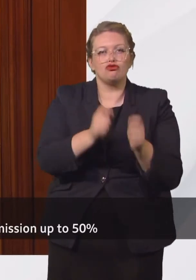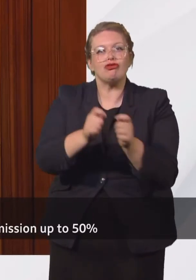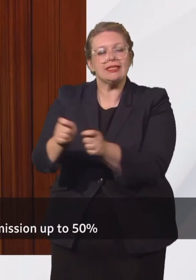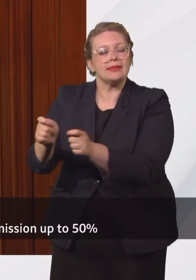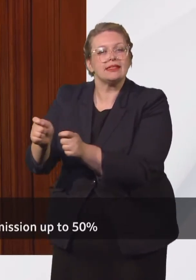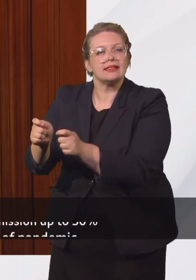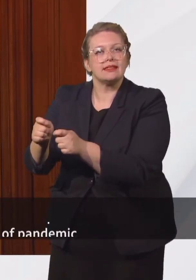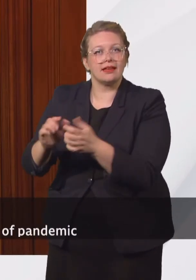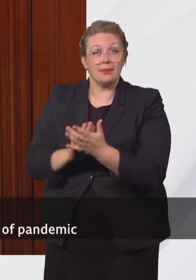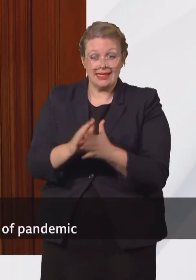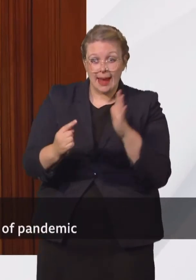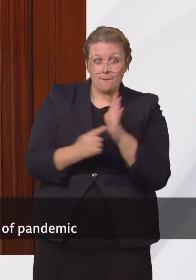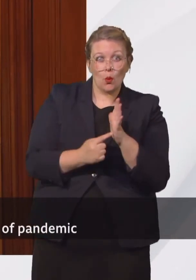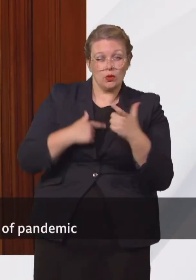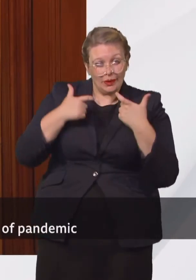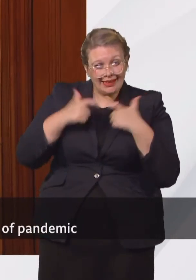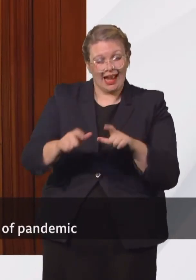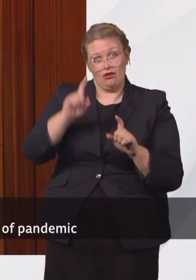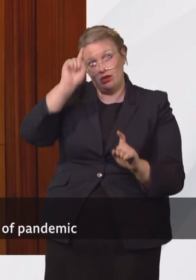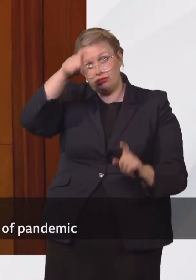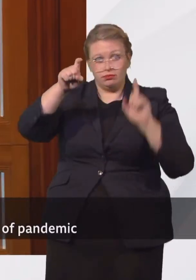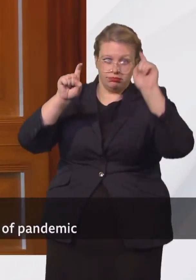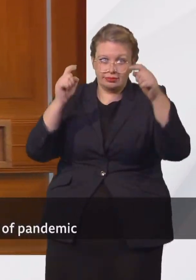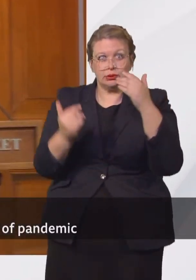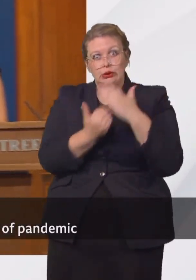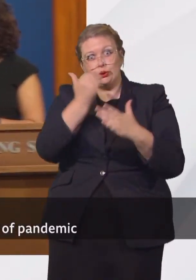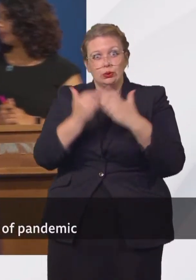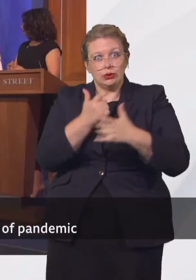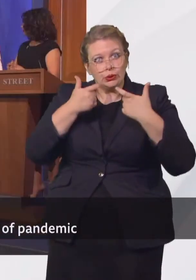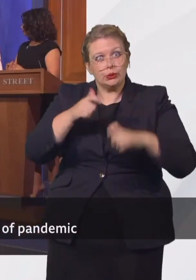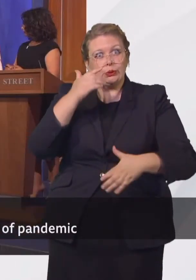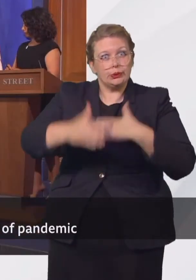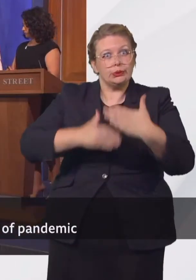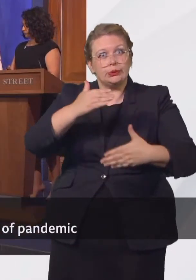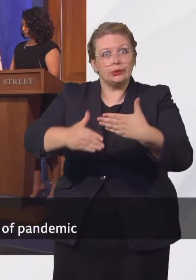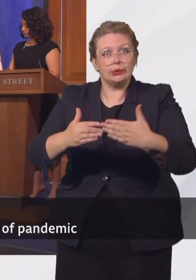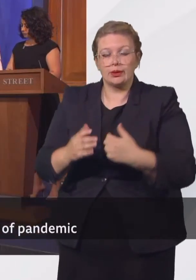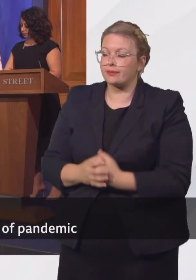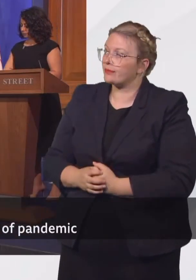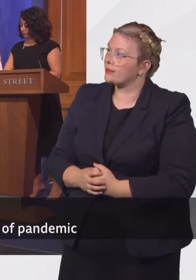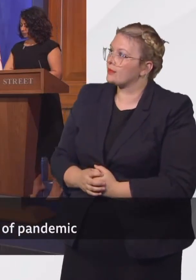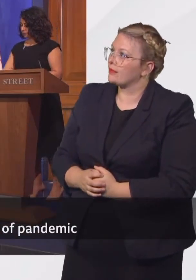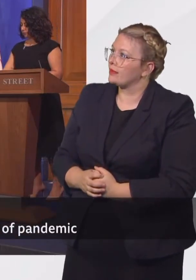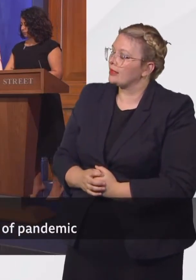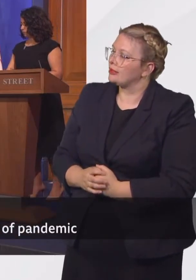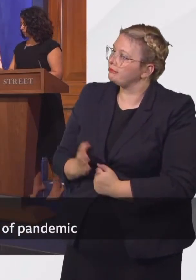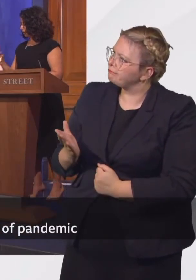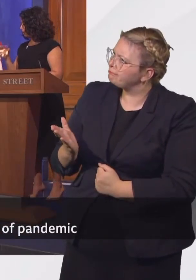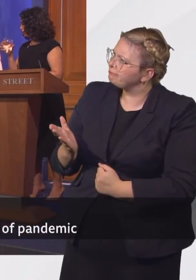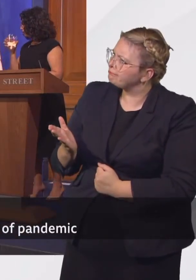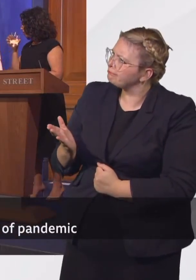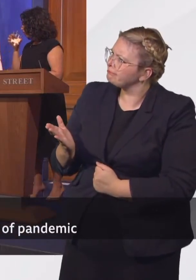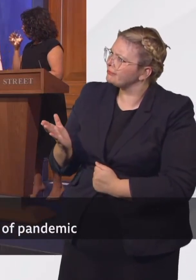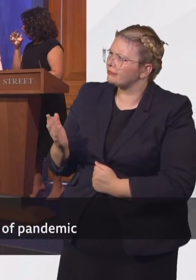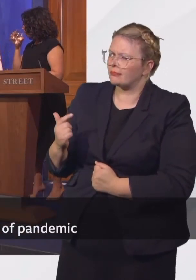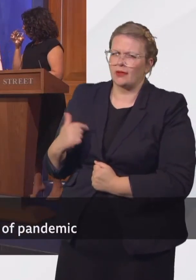keep showing the country what we can do. Absolutely. Professor? I'm extremely proud of the UK science showing in